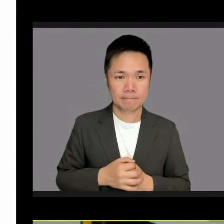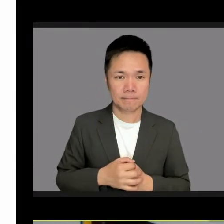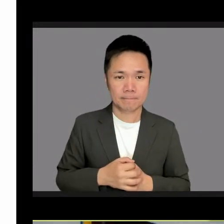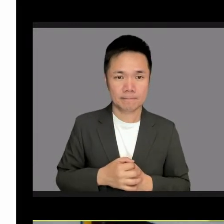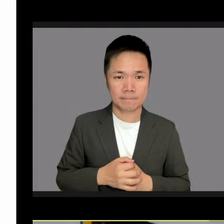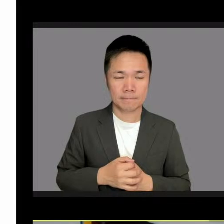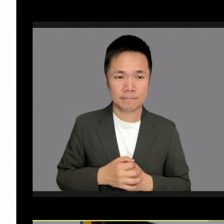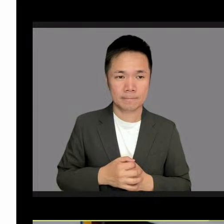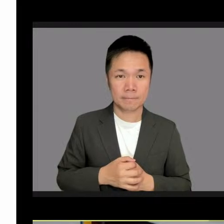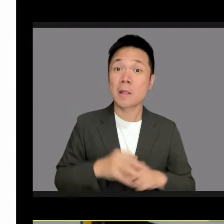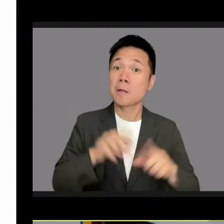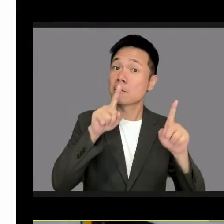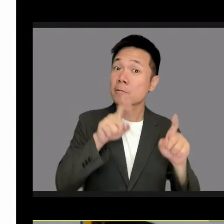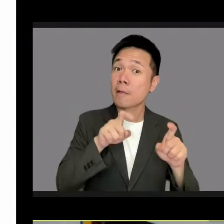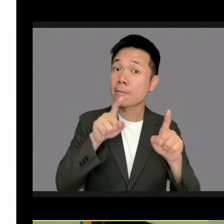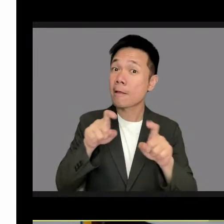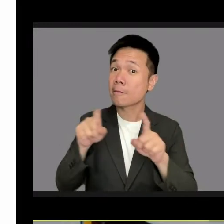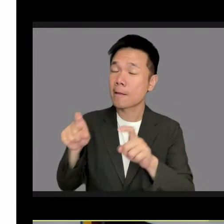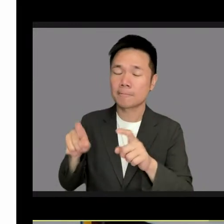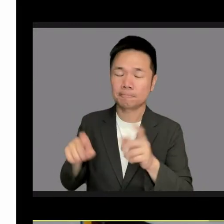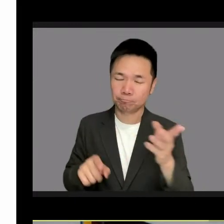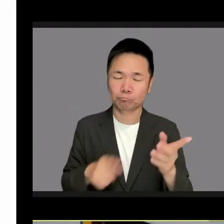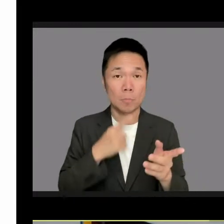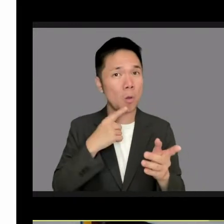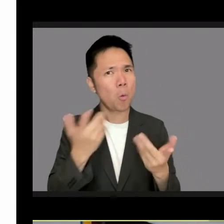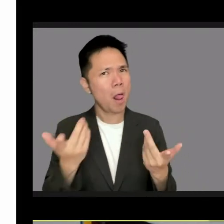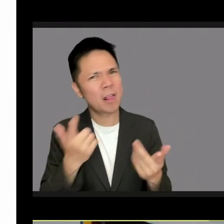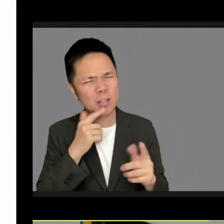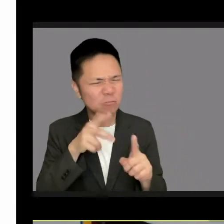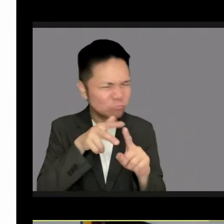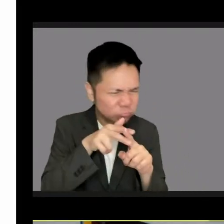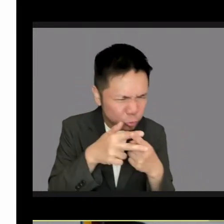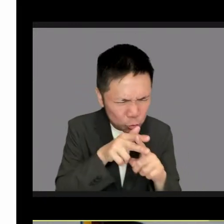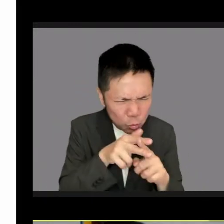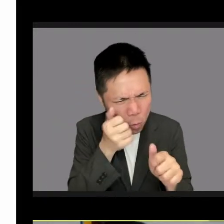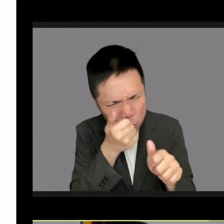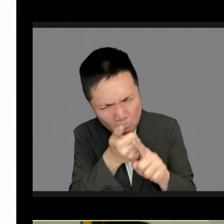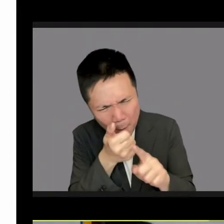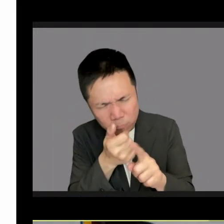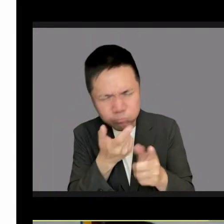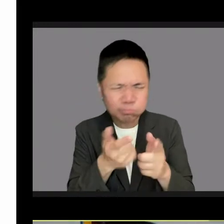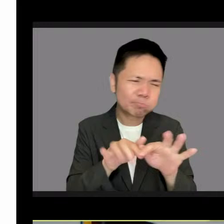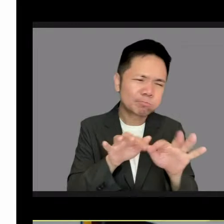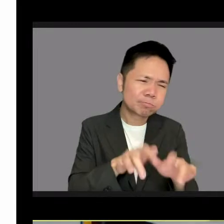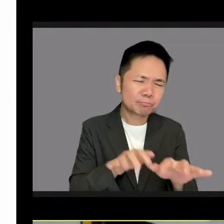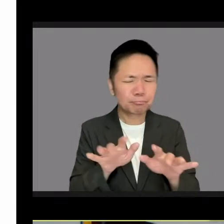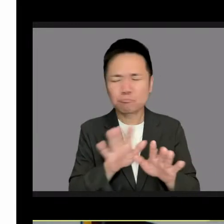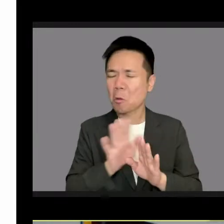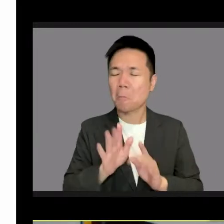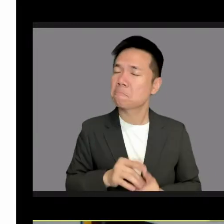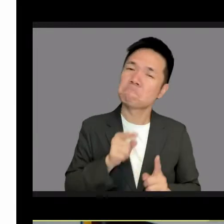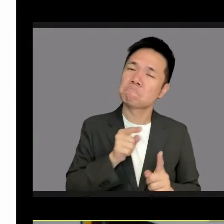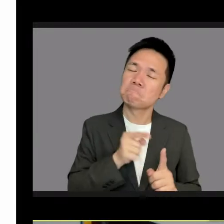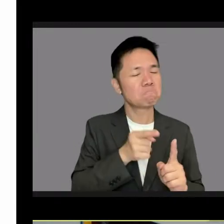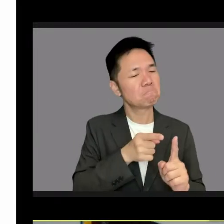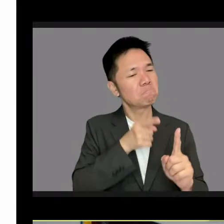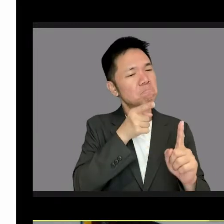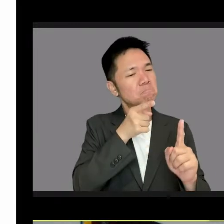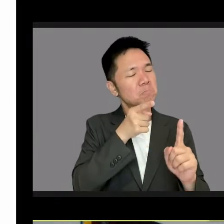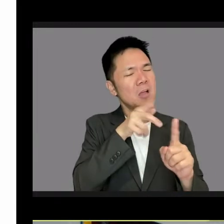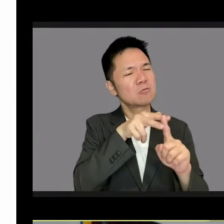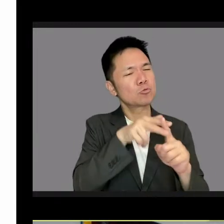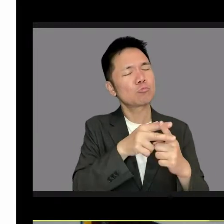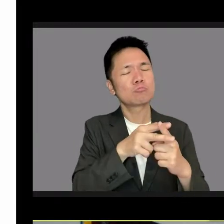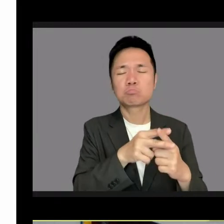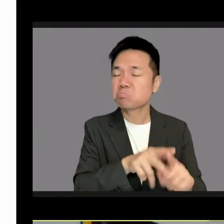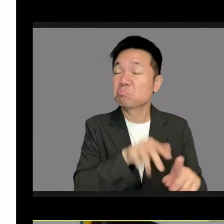of testing using automated tools. But as we know that those tools are only able to